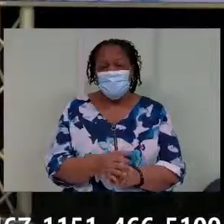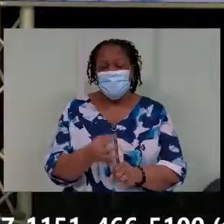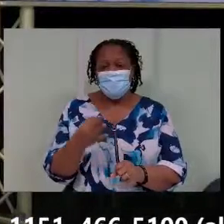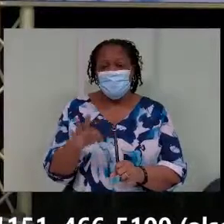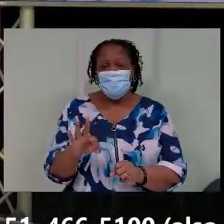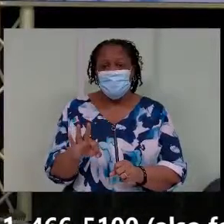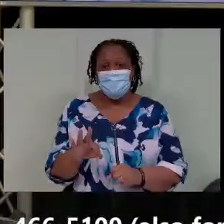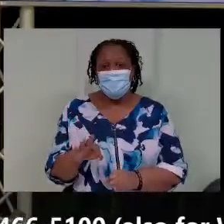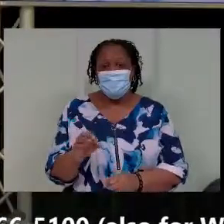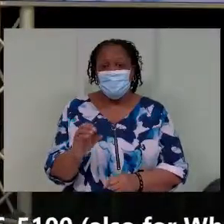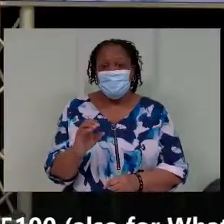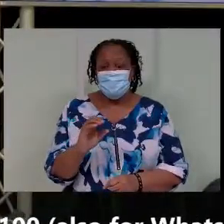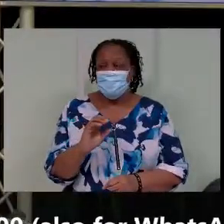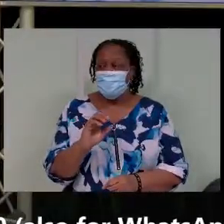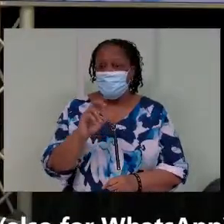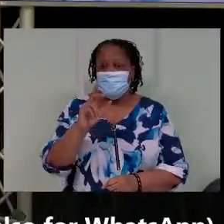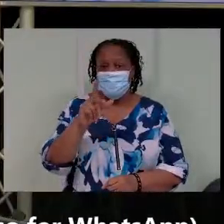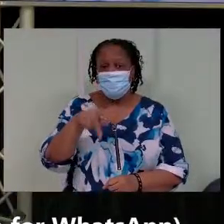Thank you, Leslie.